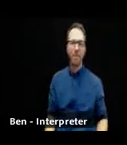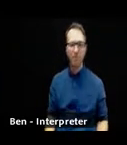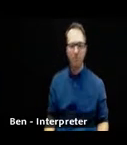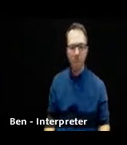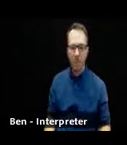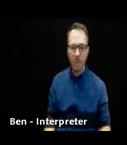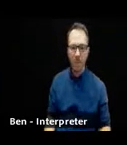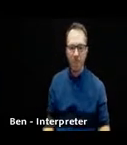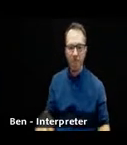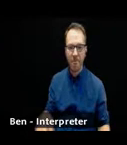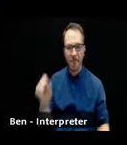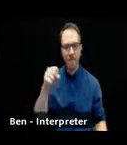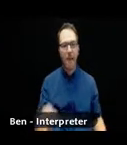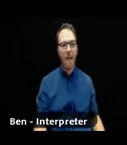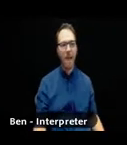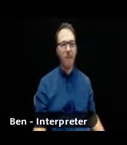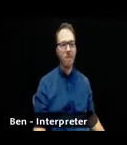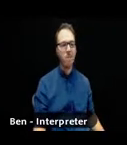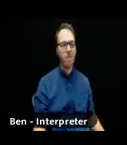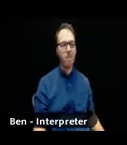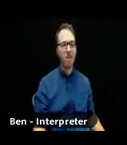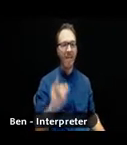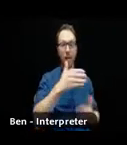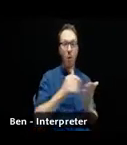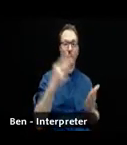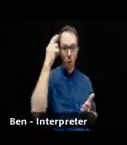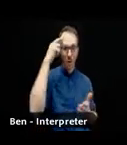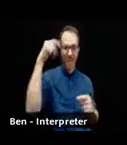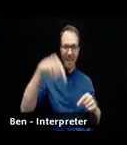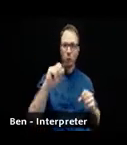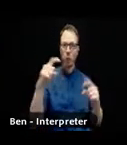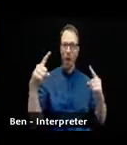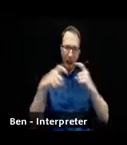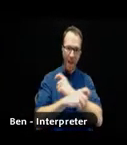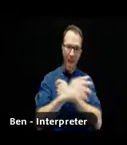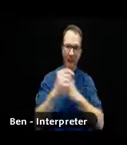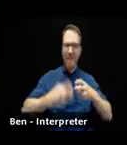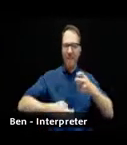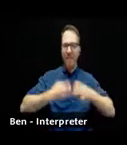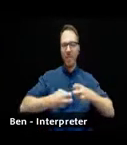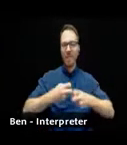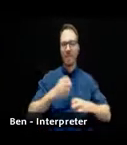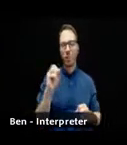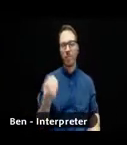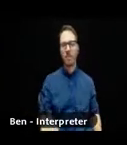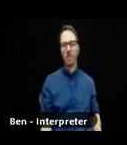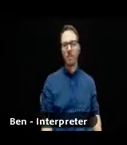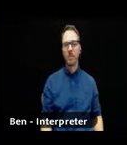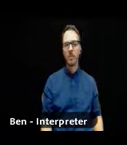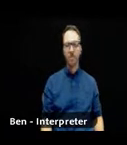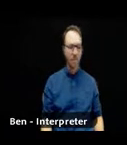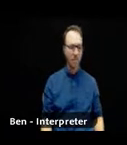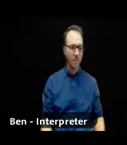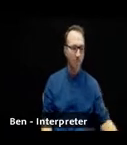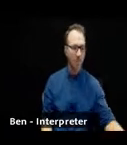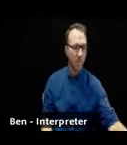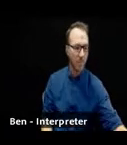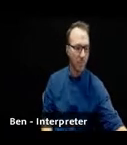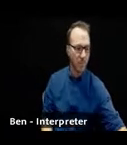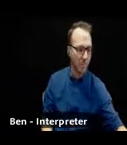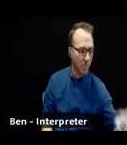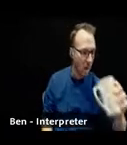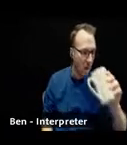Yeah. Which is part of the reason this is so complicated and difficult. So, yeah. So we